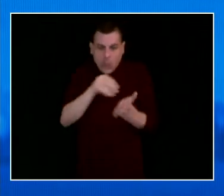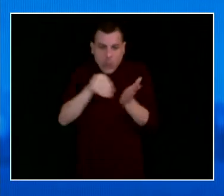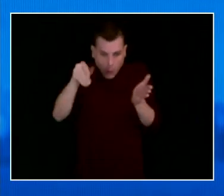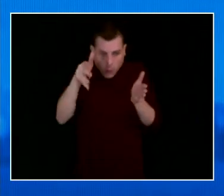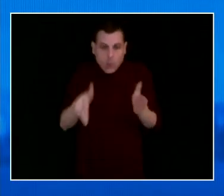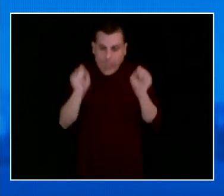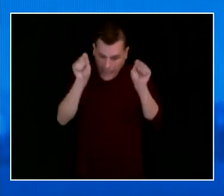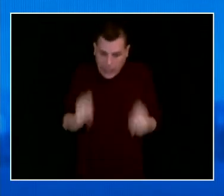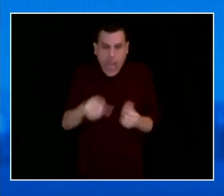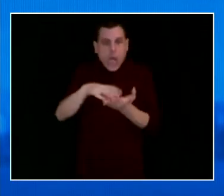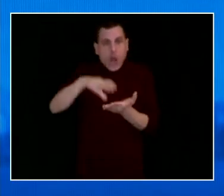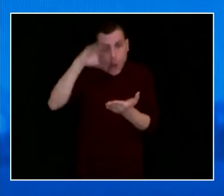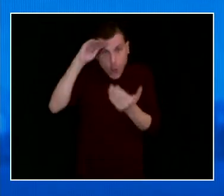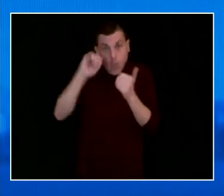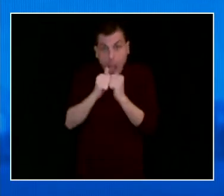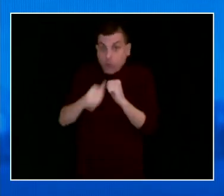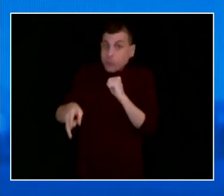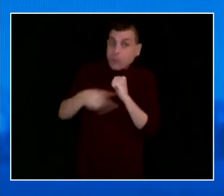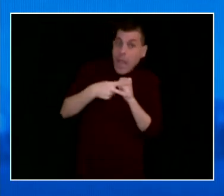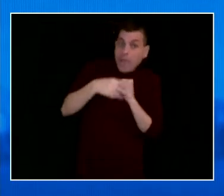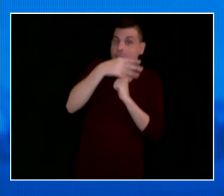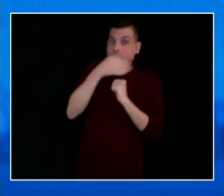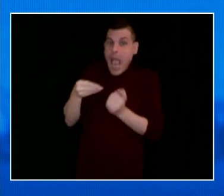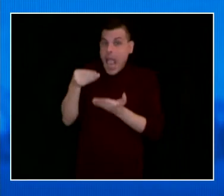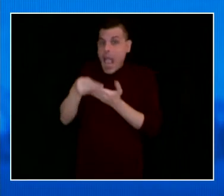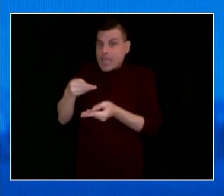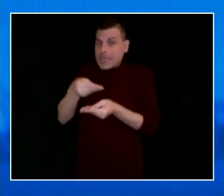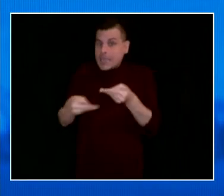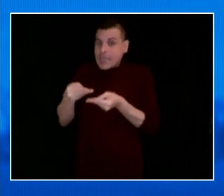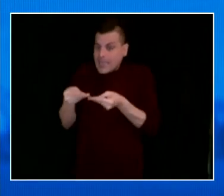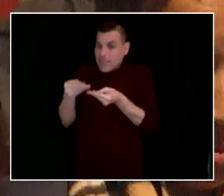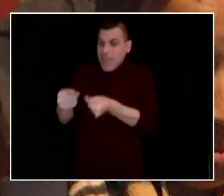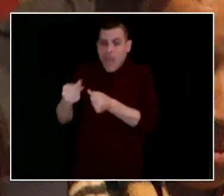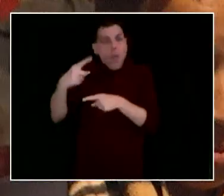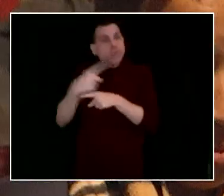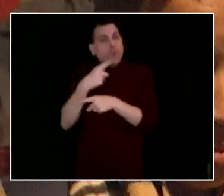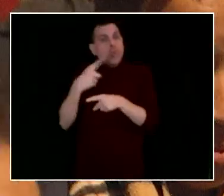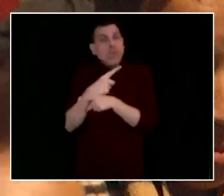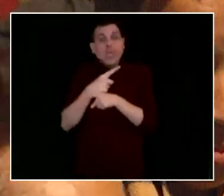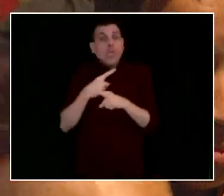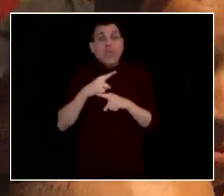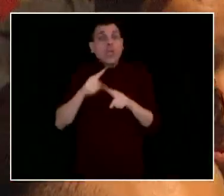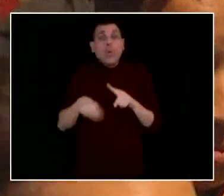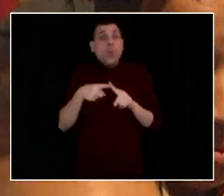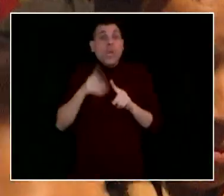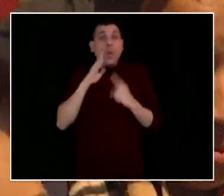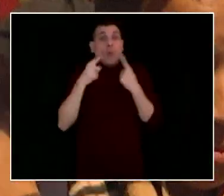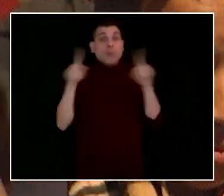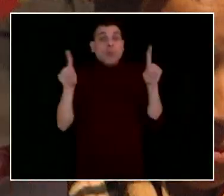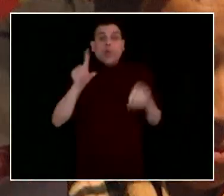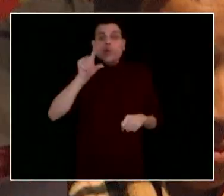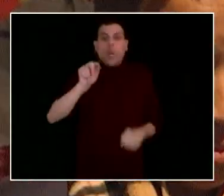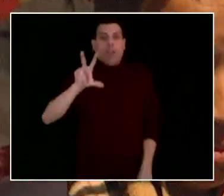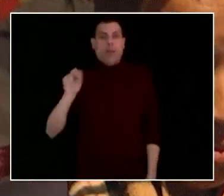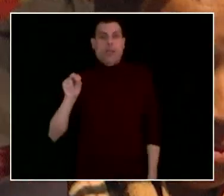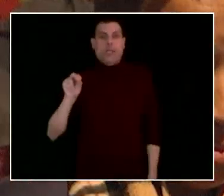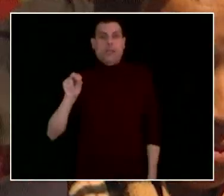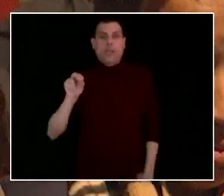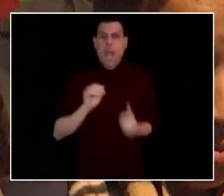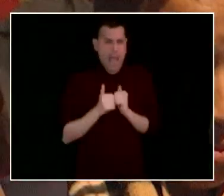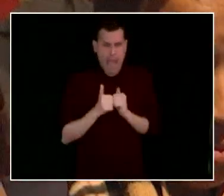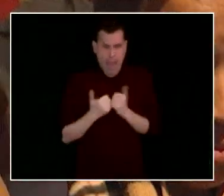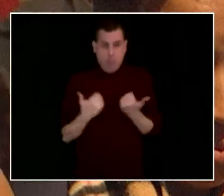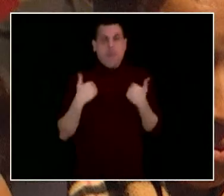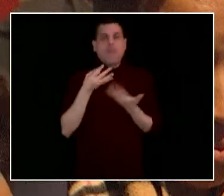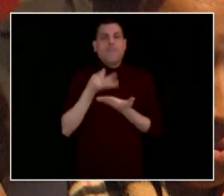and spend money by 2030. We're going to put a financial educator in